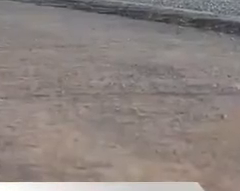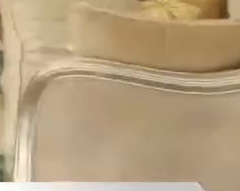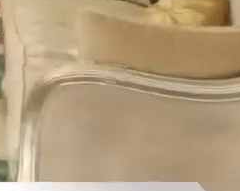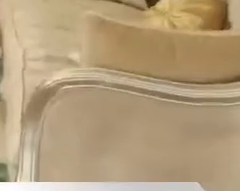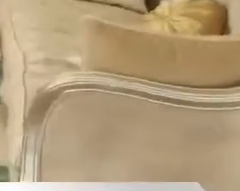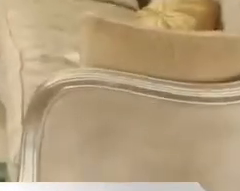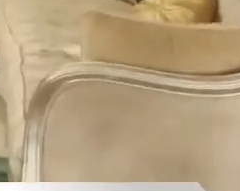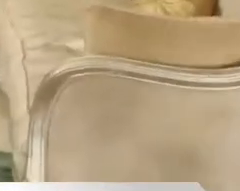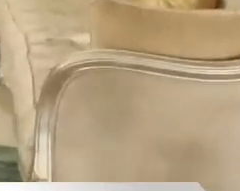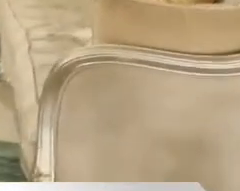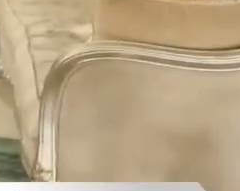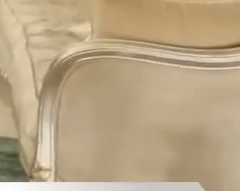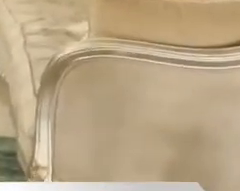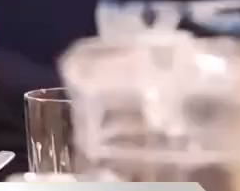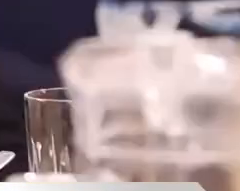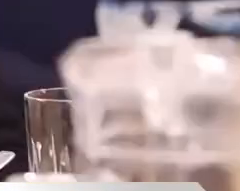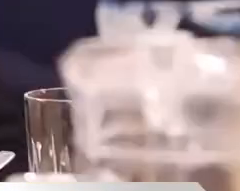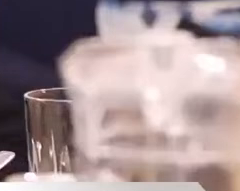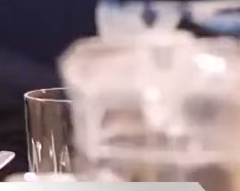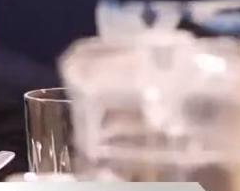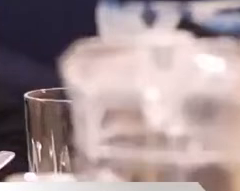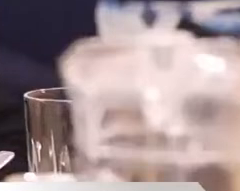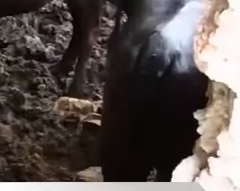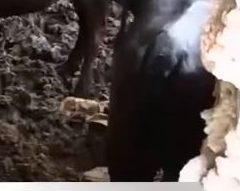Safari hii katika mfahamu kiongozi,